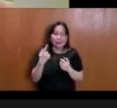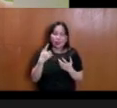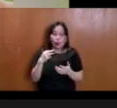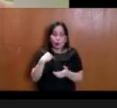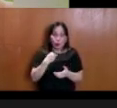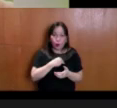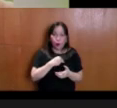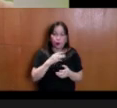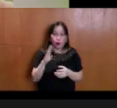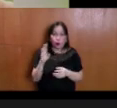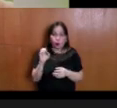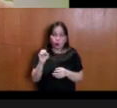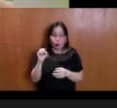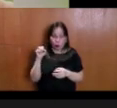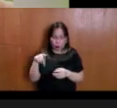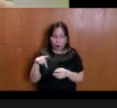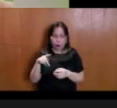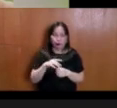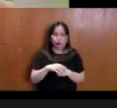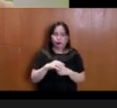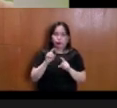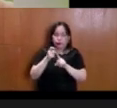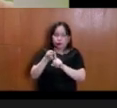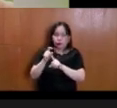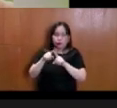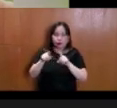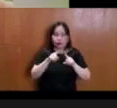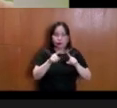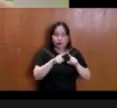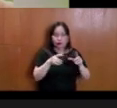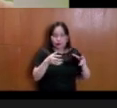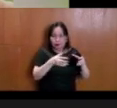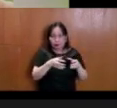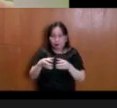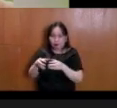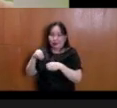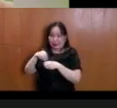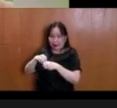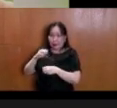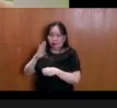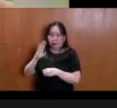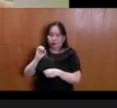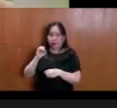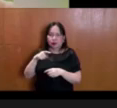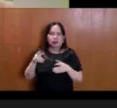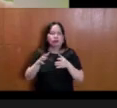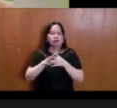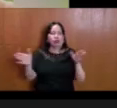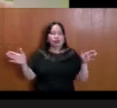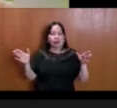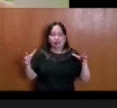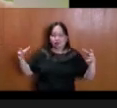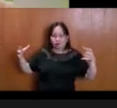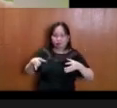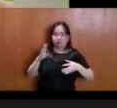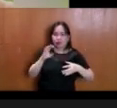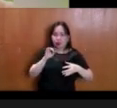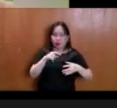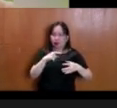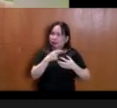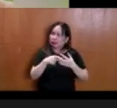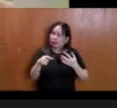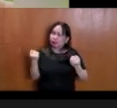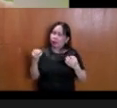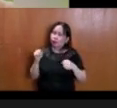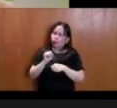members of the BSP from different units. So, you know, BSP is a big agency, and we are, how many